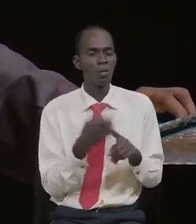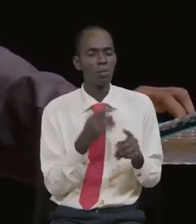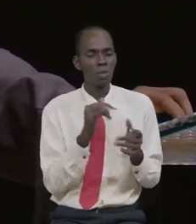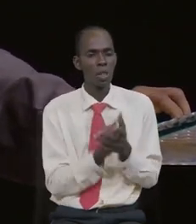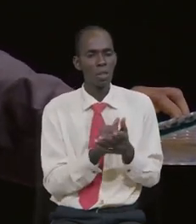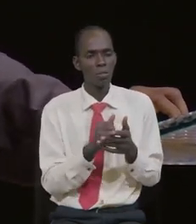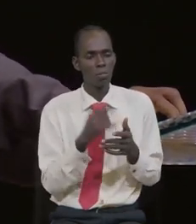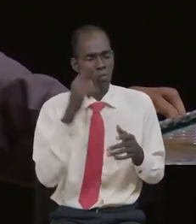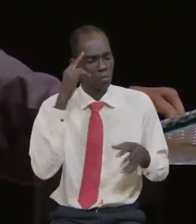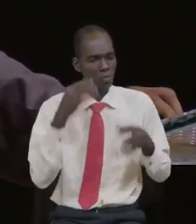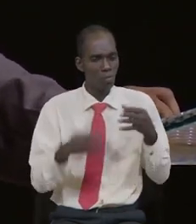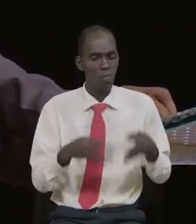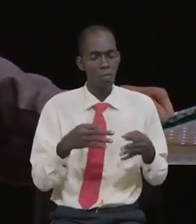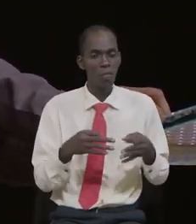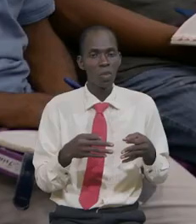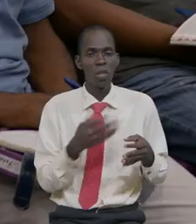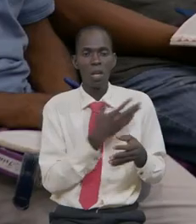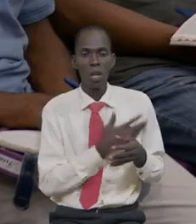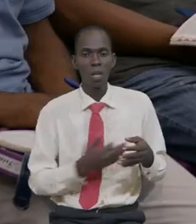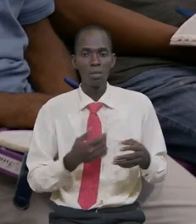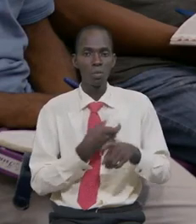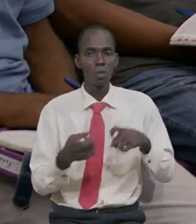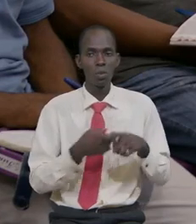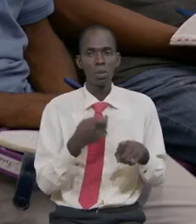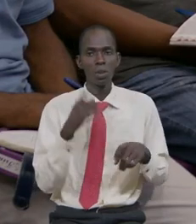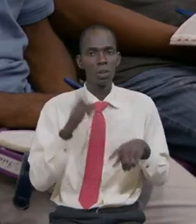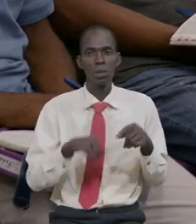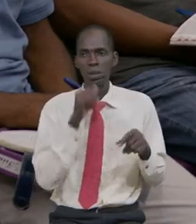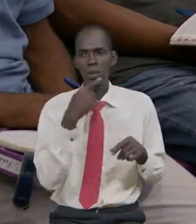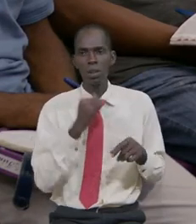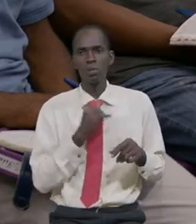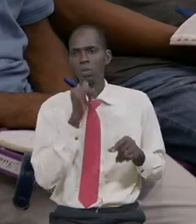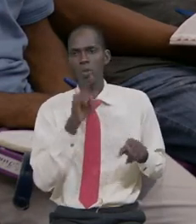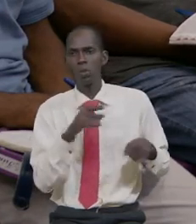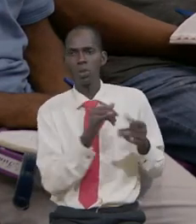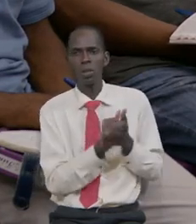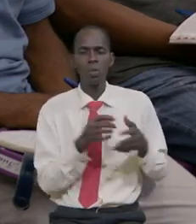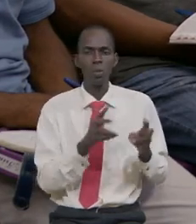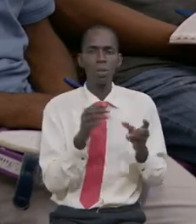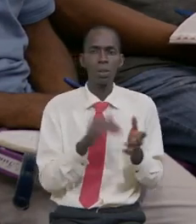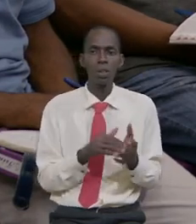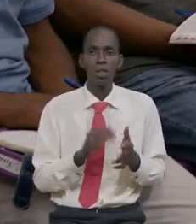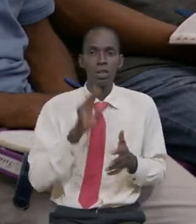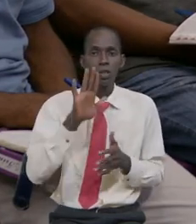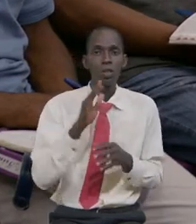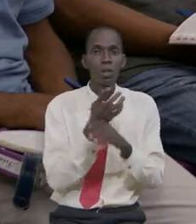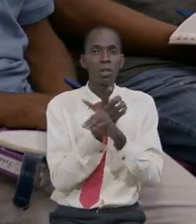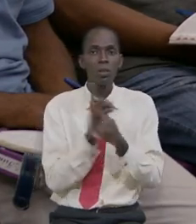I will not do that again? You know you cannot, because your deliverance has a purpose, and